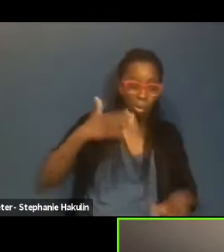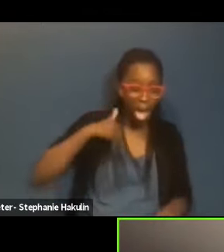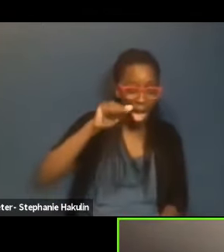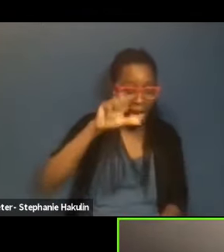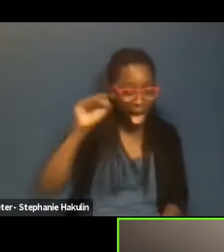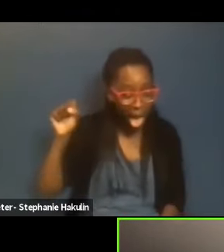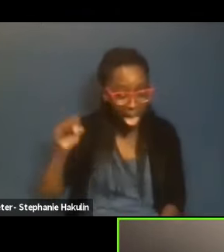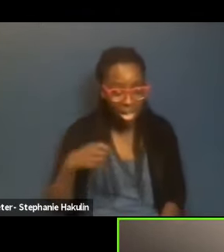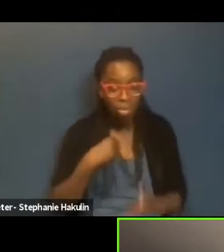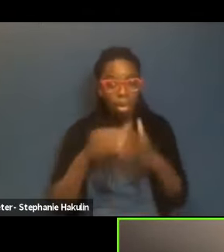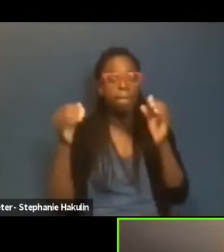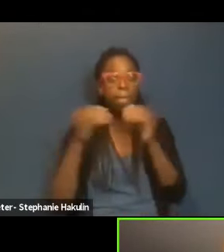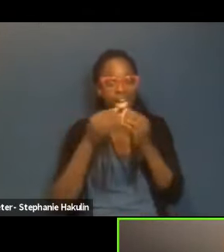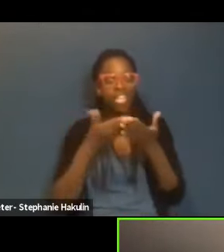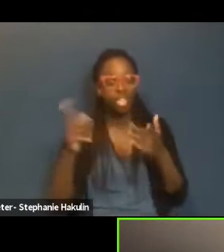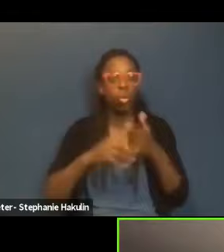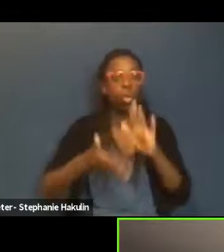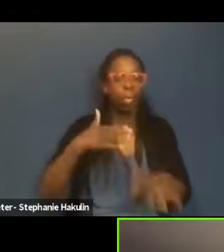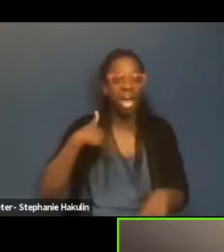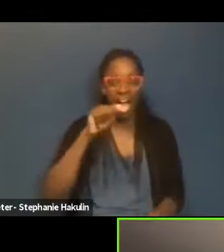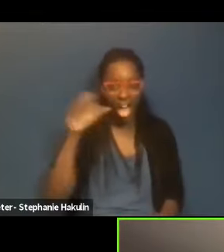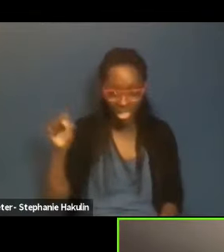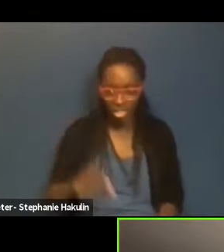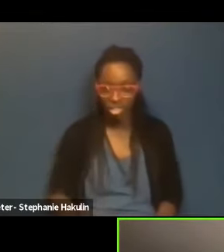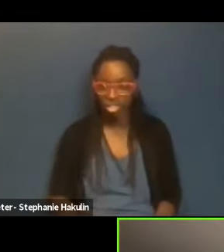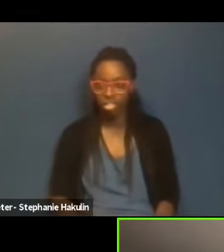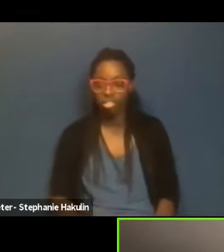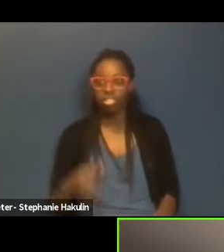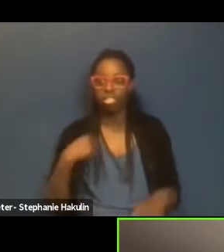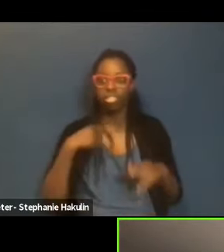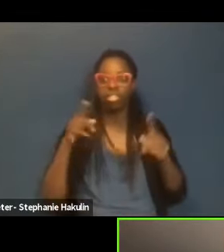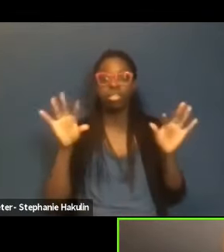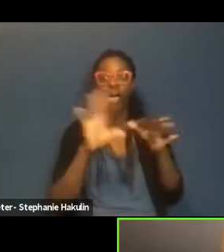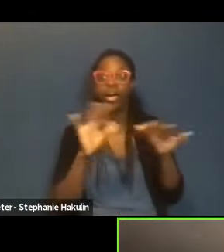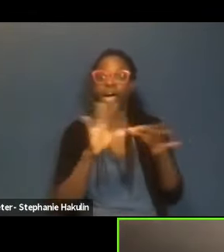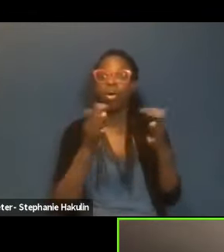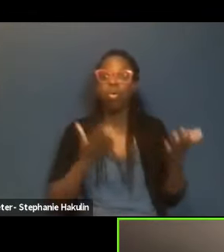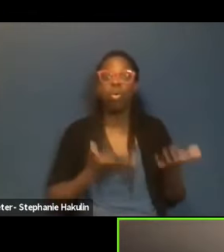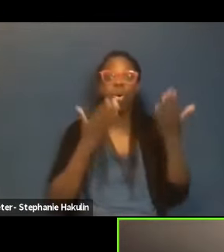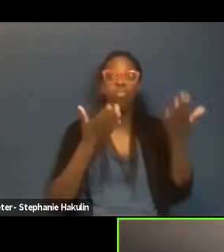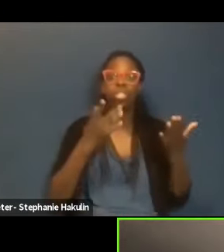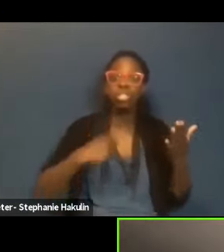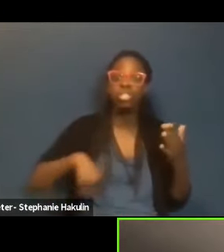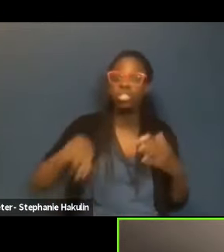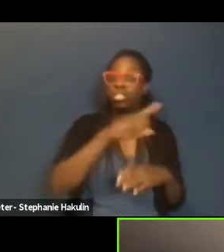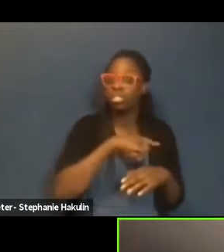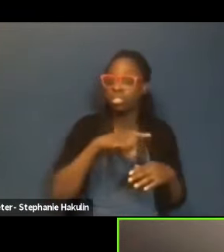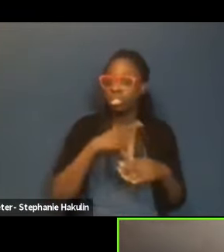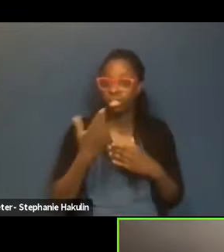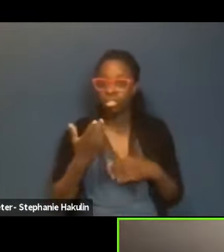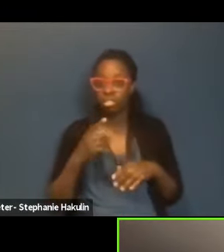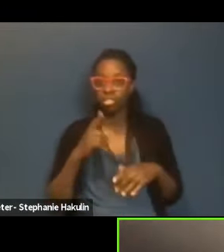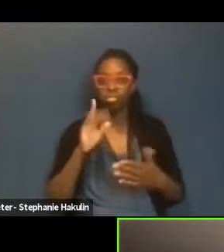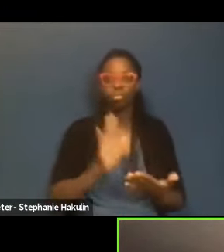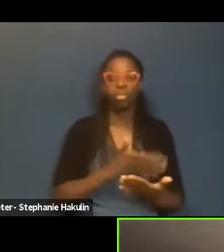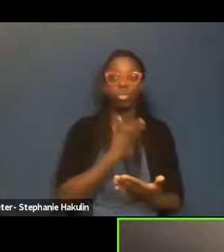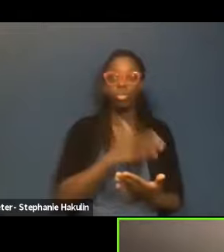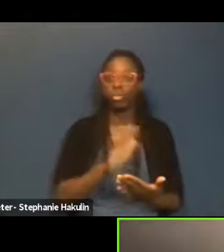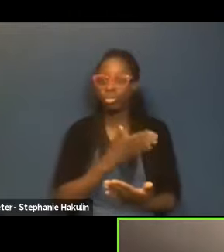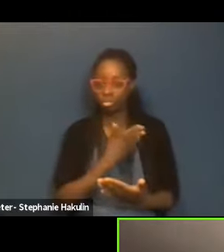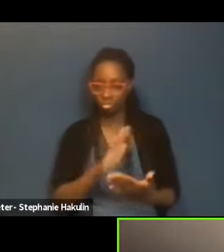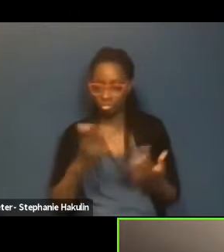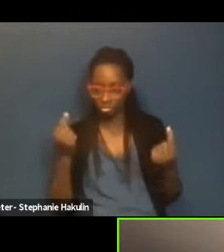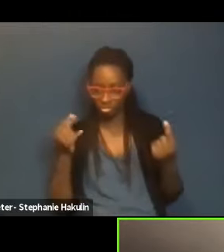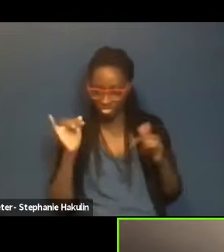my leaders can offer me are gospel notes of amazing lack of grace and poorly composed critiques of the sun. Well, the